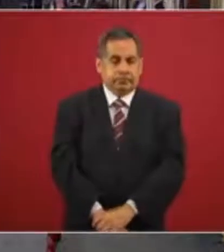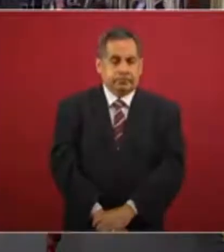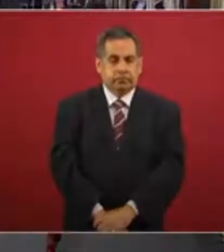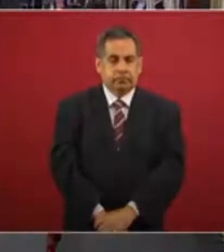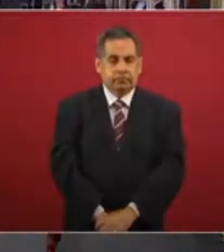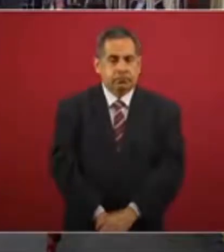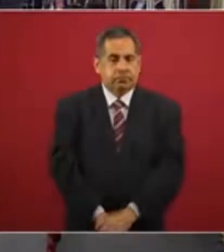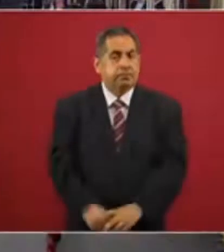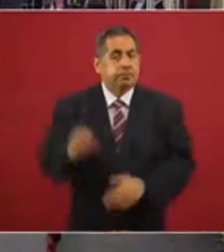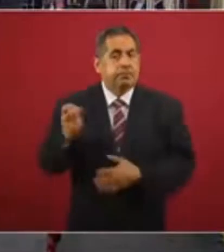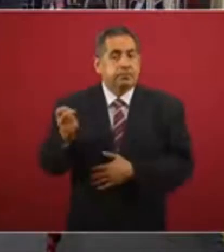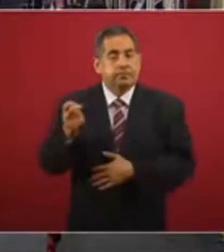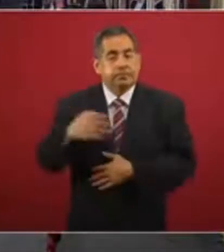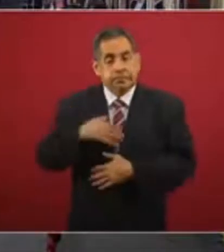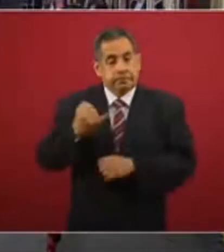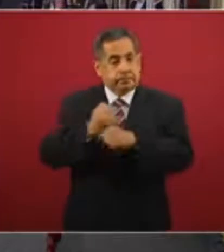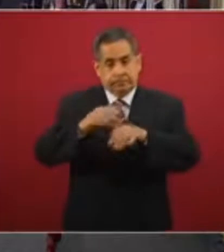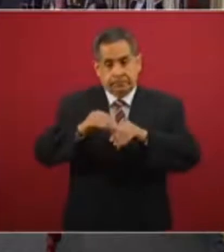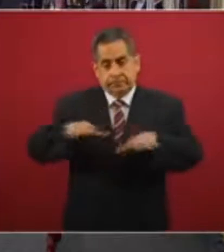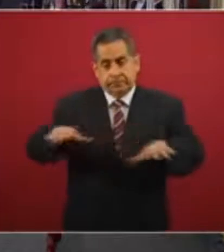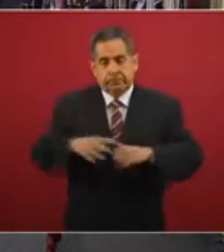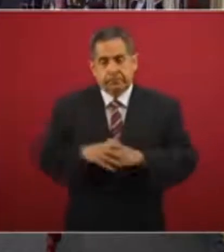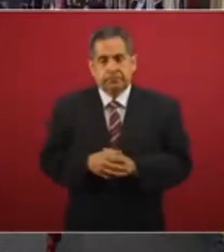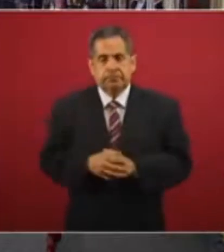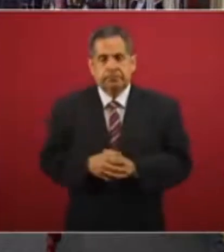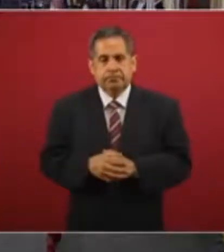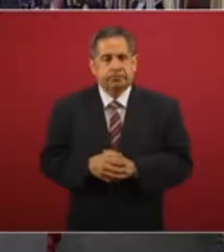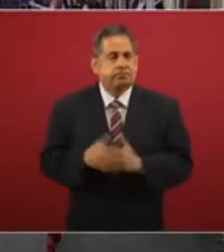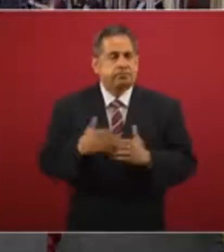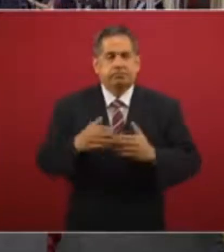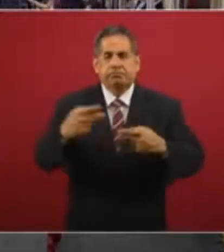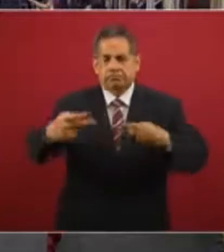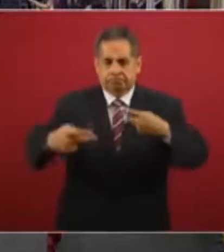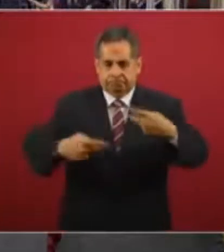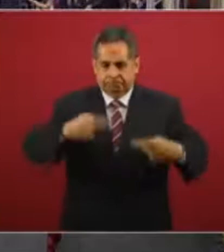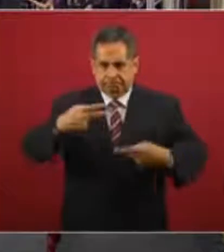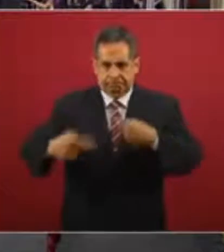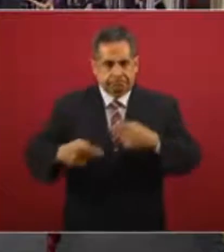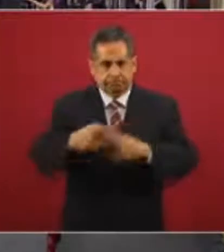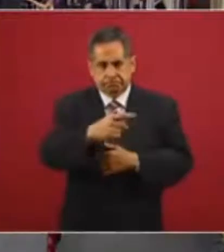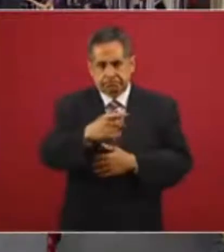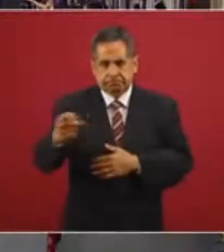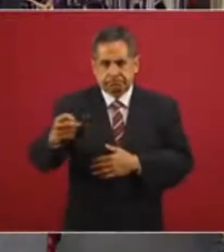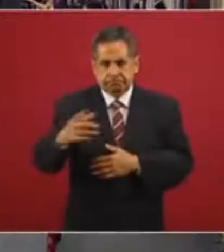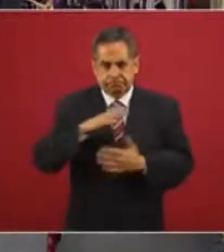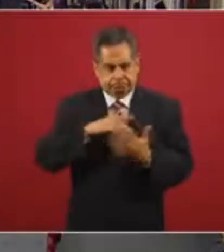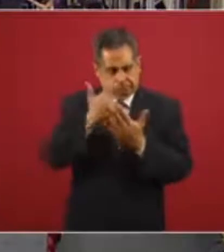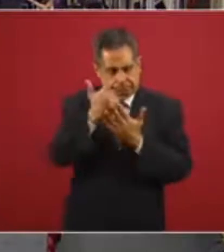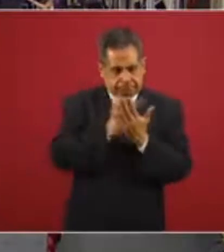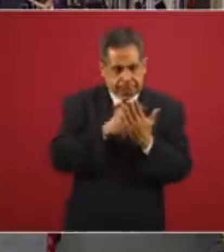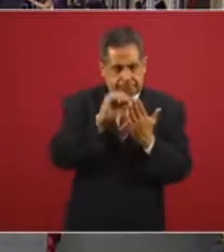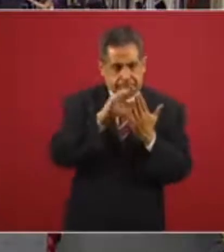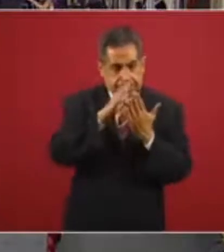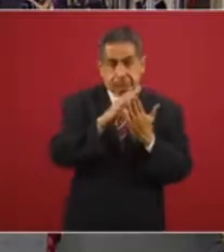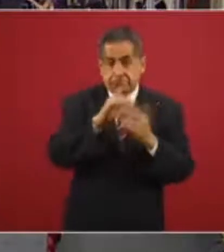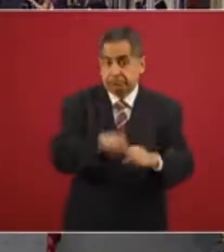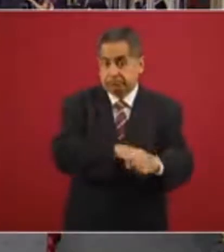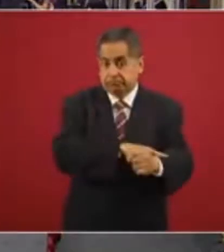Bueno, pues esto es la información. Abrimos para preguntas. Hay una lista larga